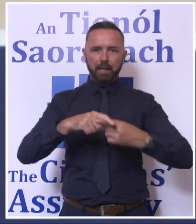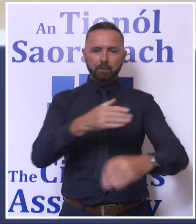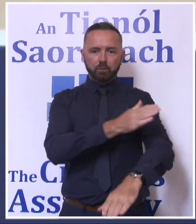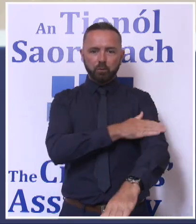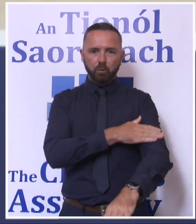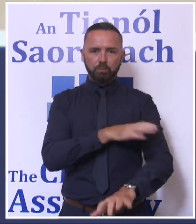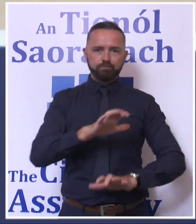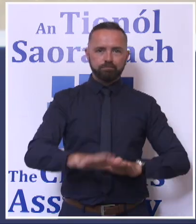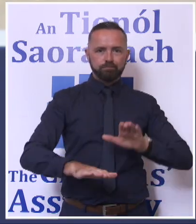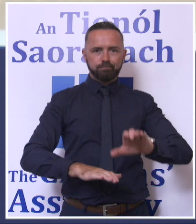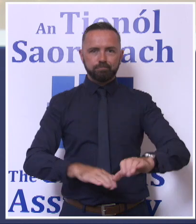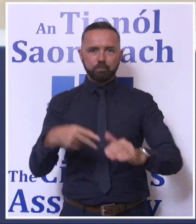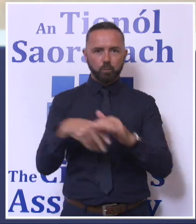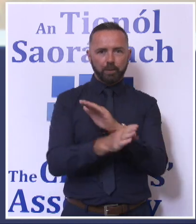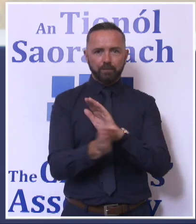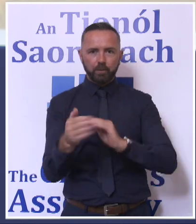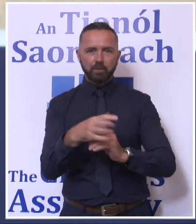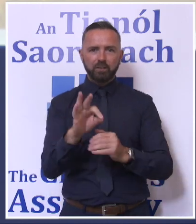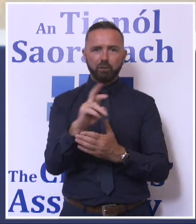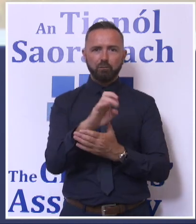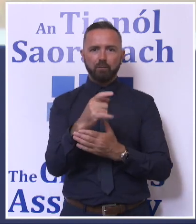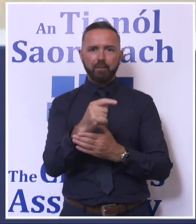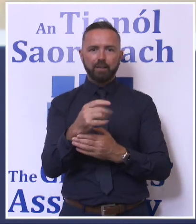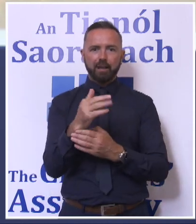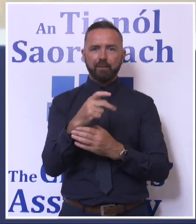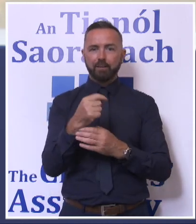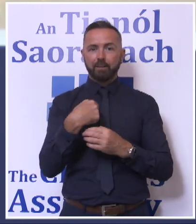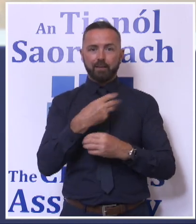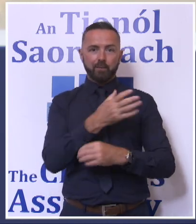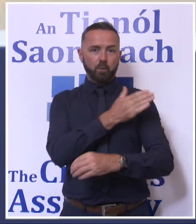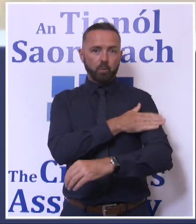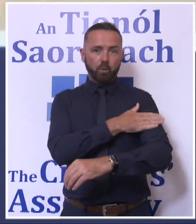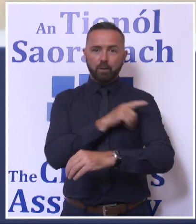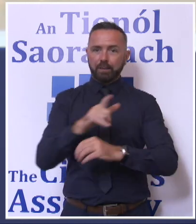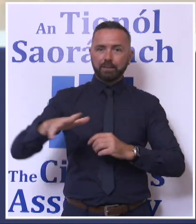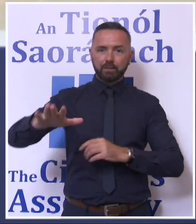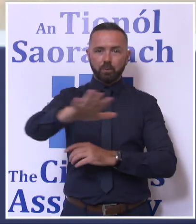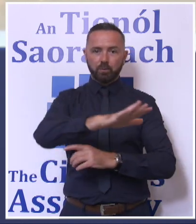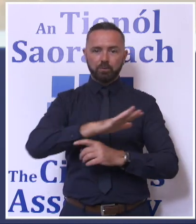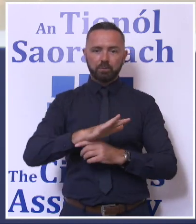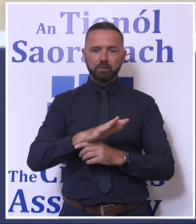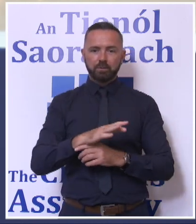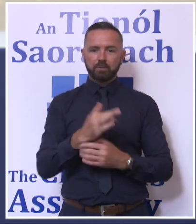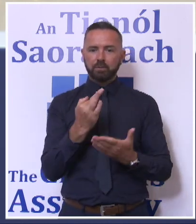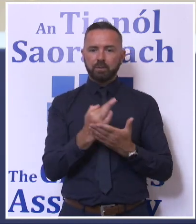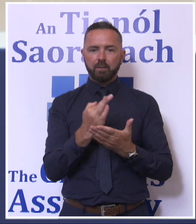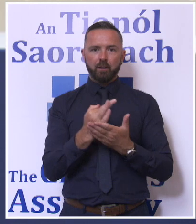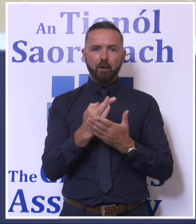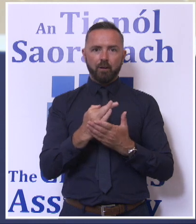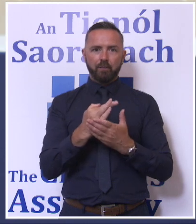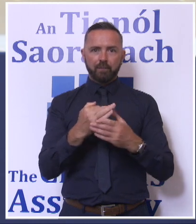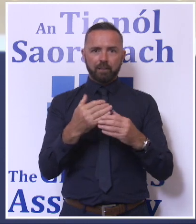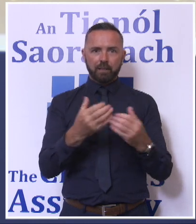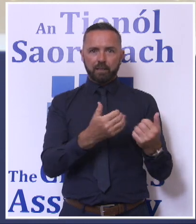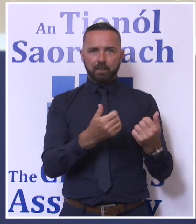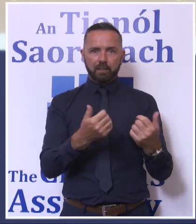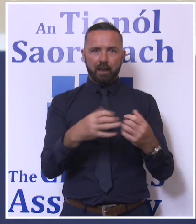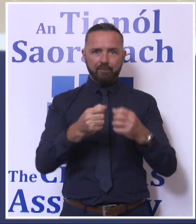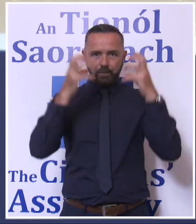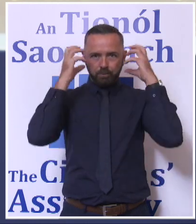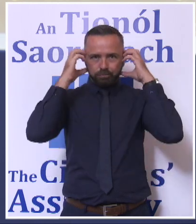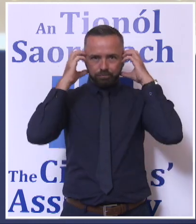Manchester, from the US, Boston, and from France and Paris. And we're going to see how other people will do it. And then we're